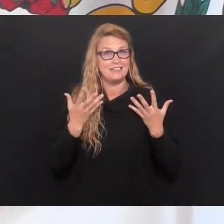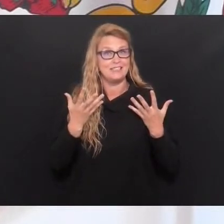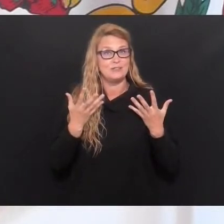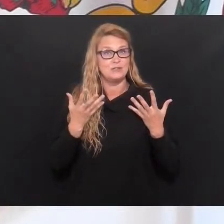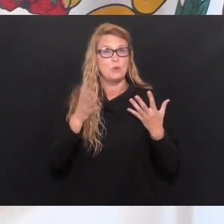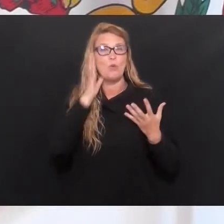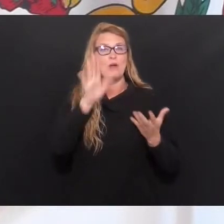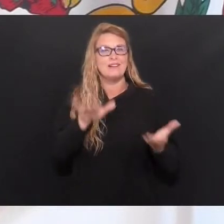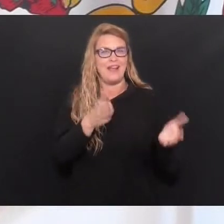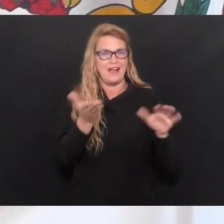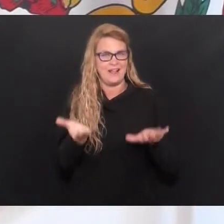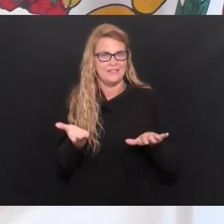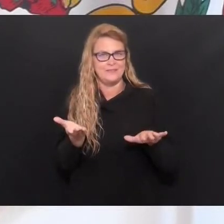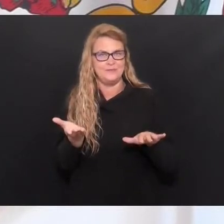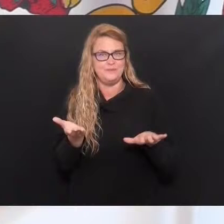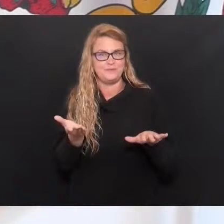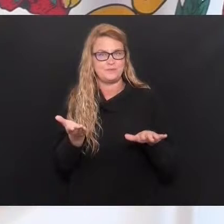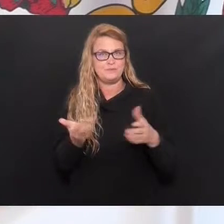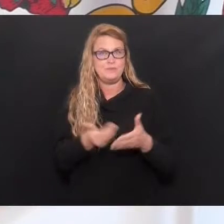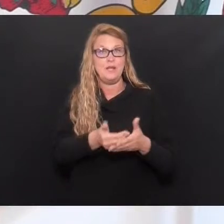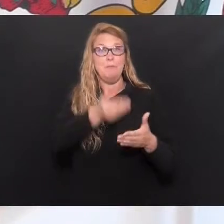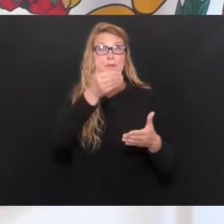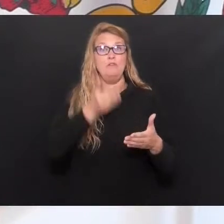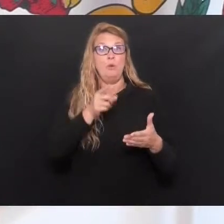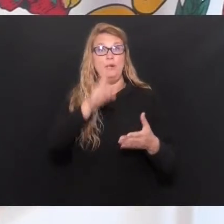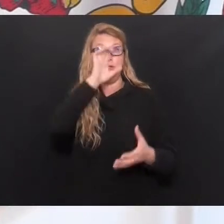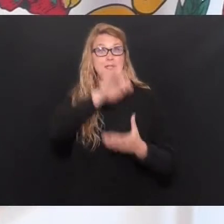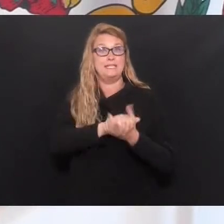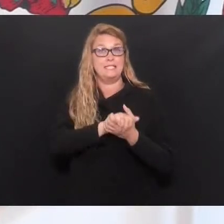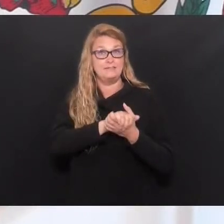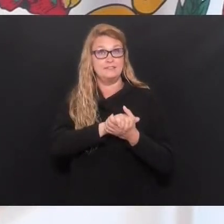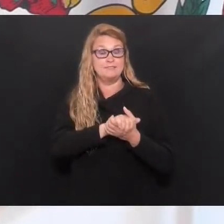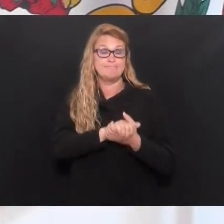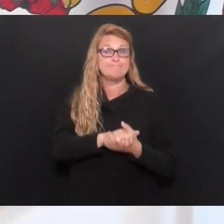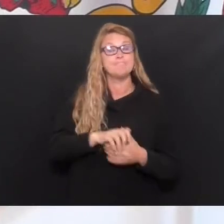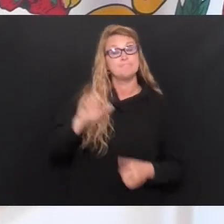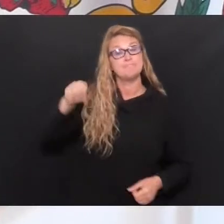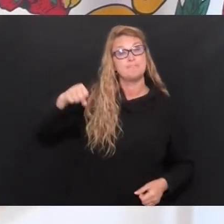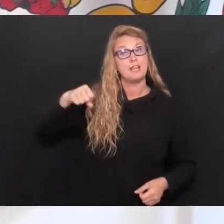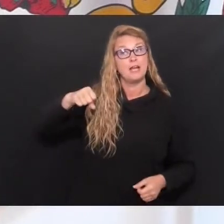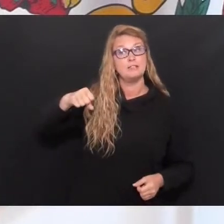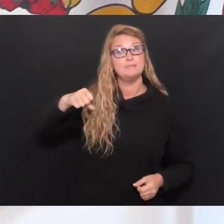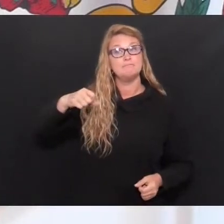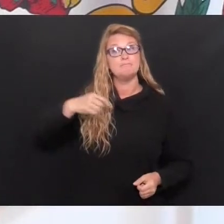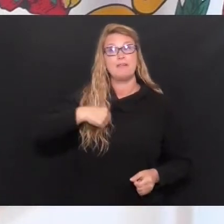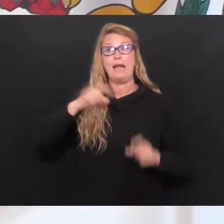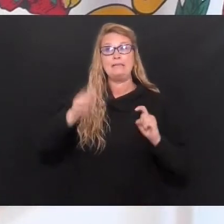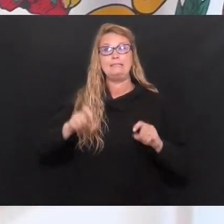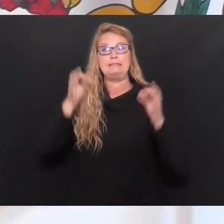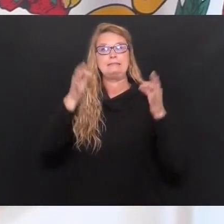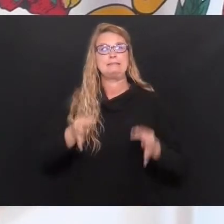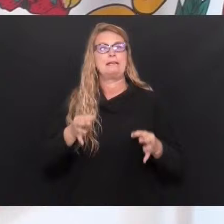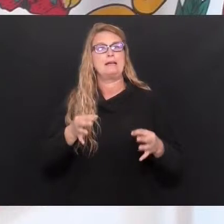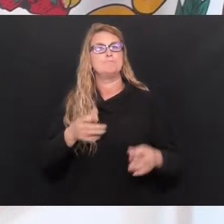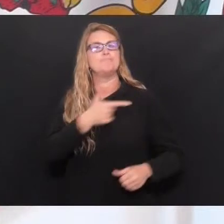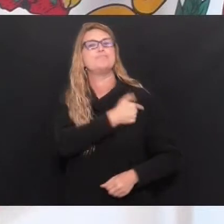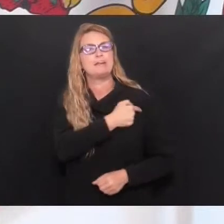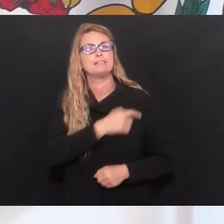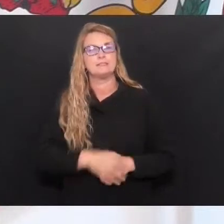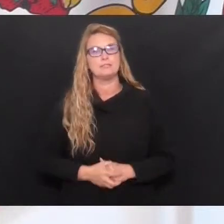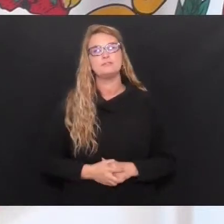have to die before you really believe, yeah, I've got to go get vaccinated?